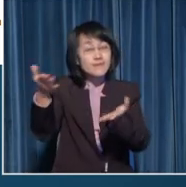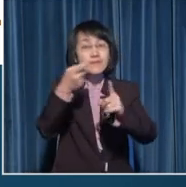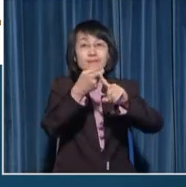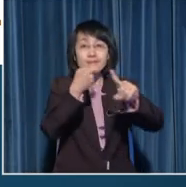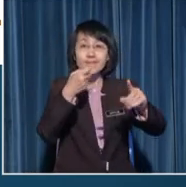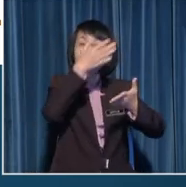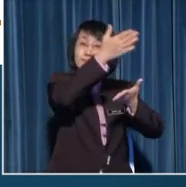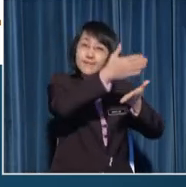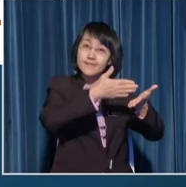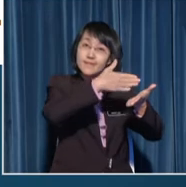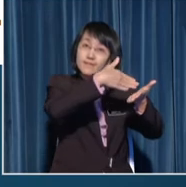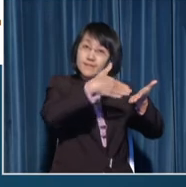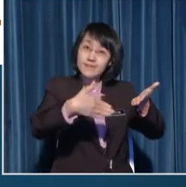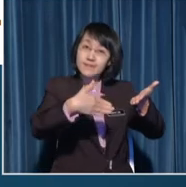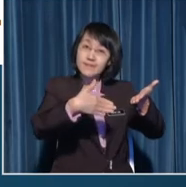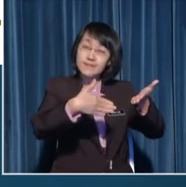a pie chart.